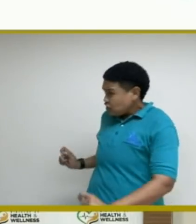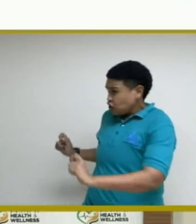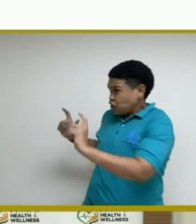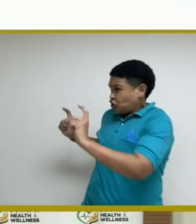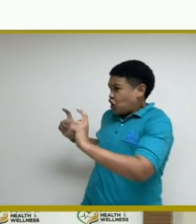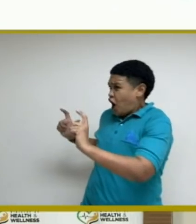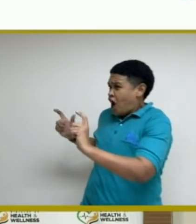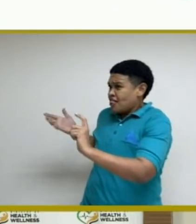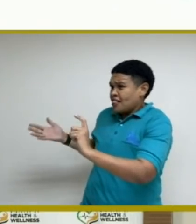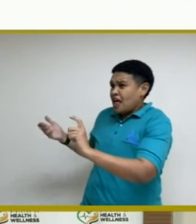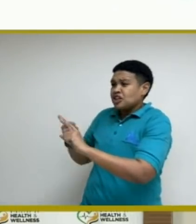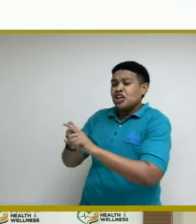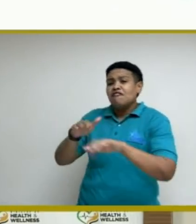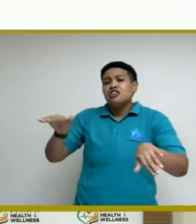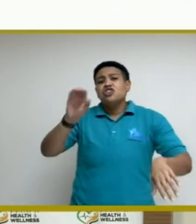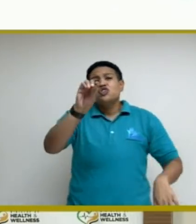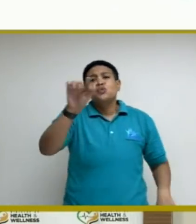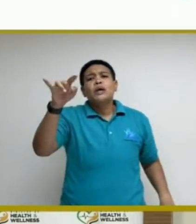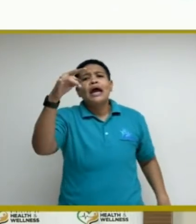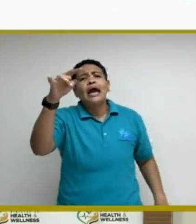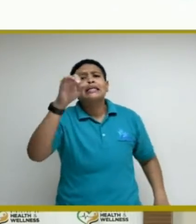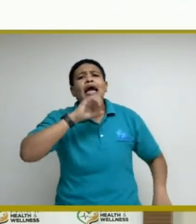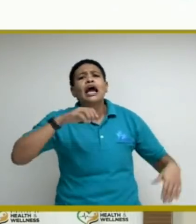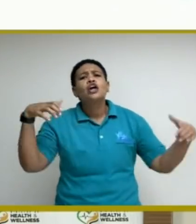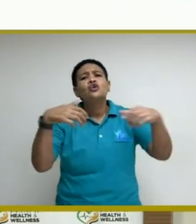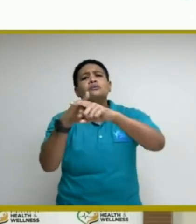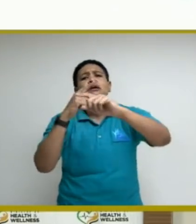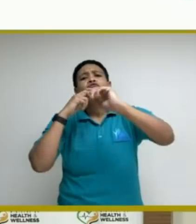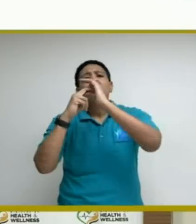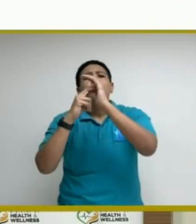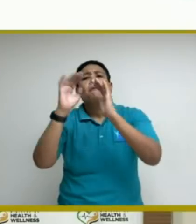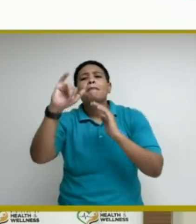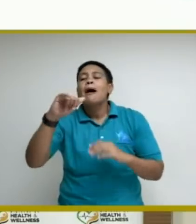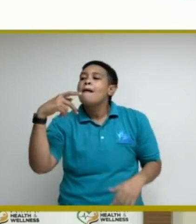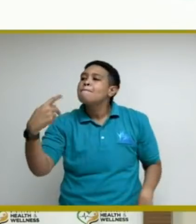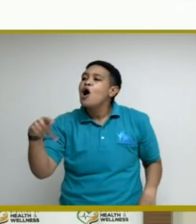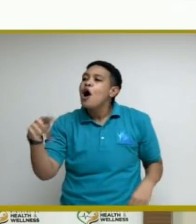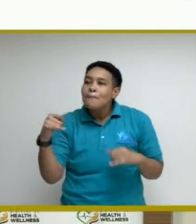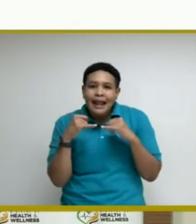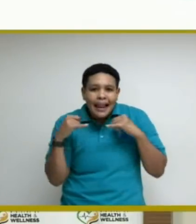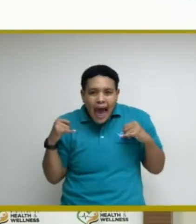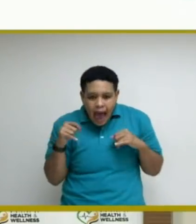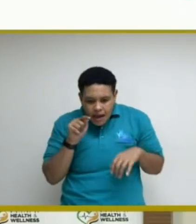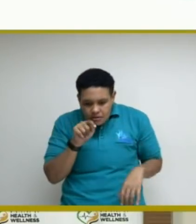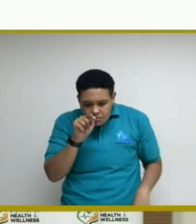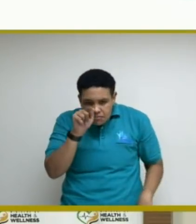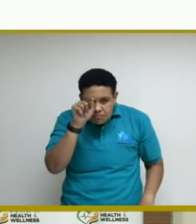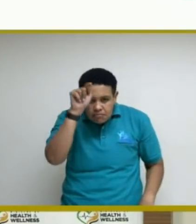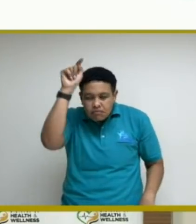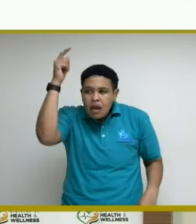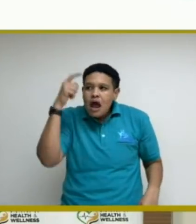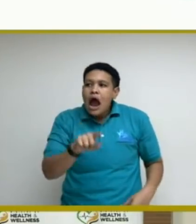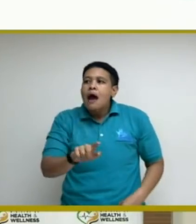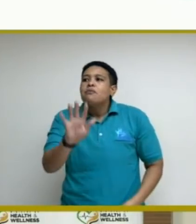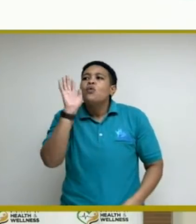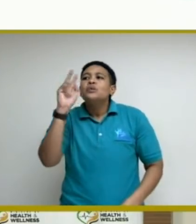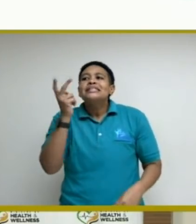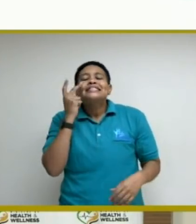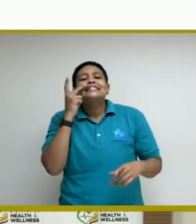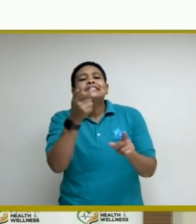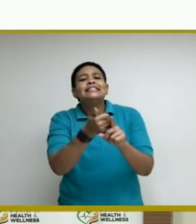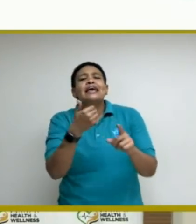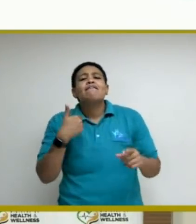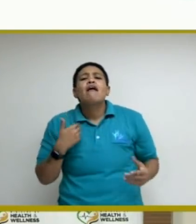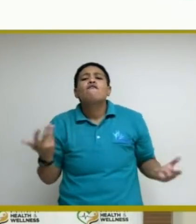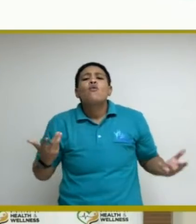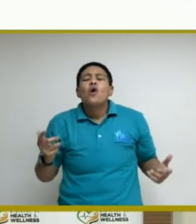children 0 to 18 age group is represented by the purple lines at the bottom, and you would see that there has